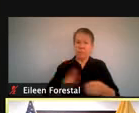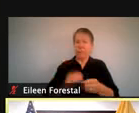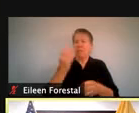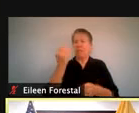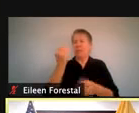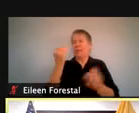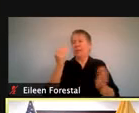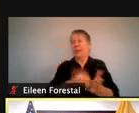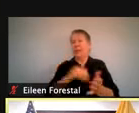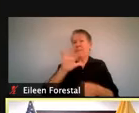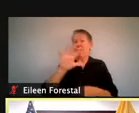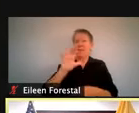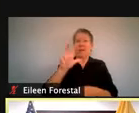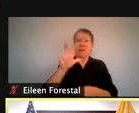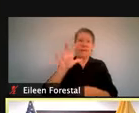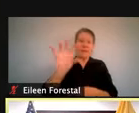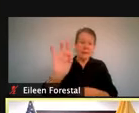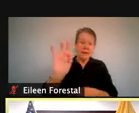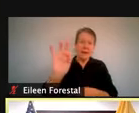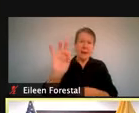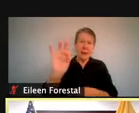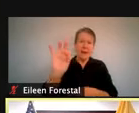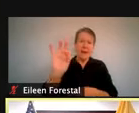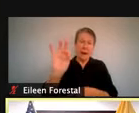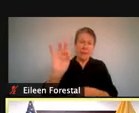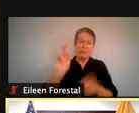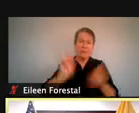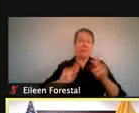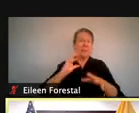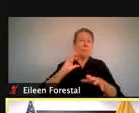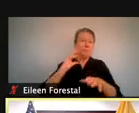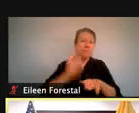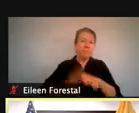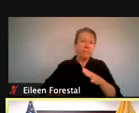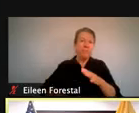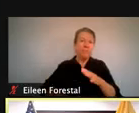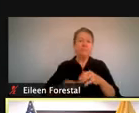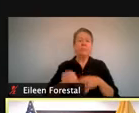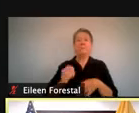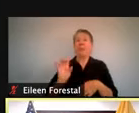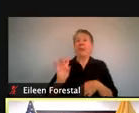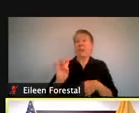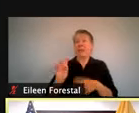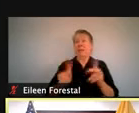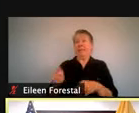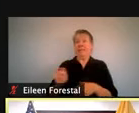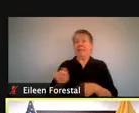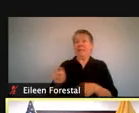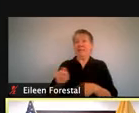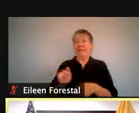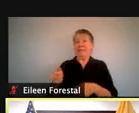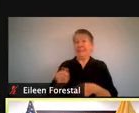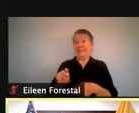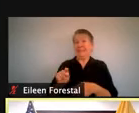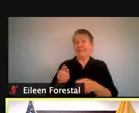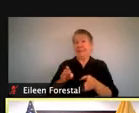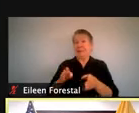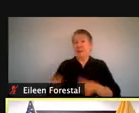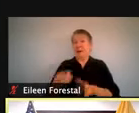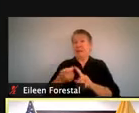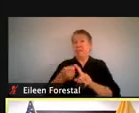14,539 blessed souls lost. All 8, by the way, of those new announced passings are from the past